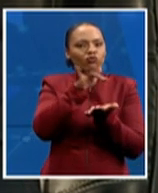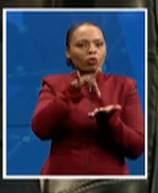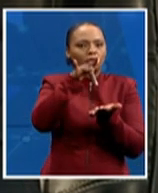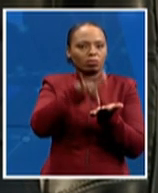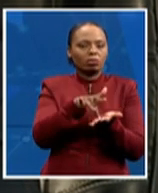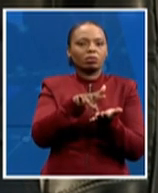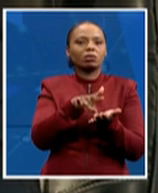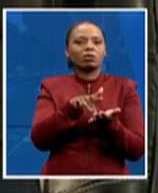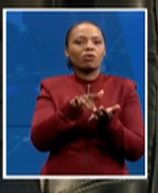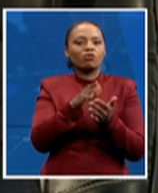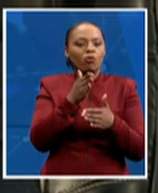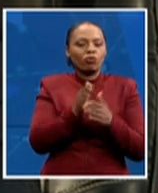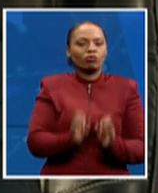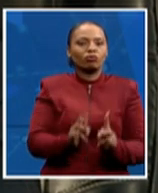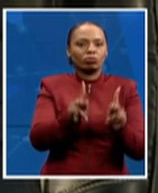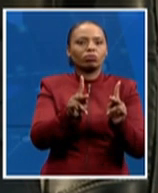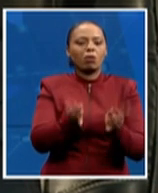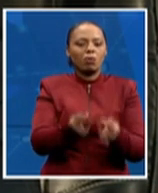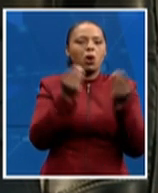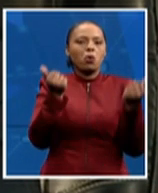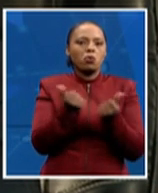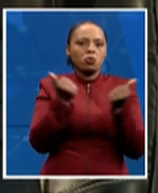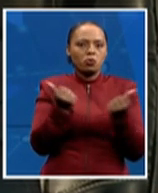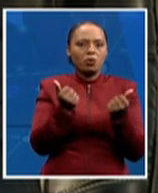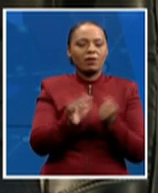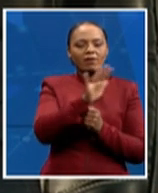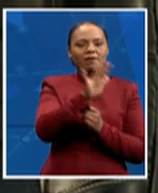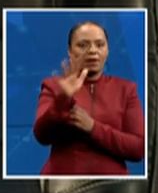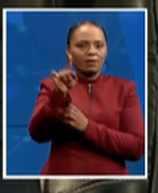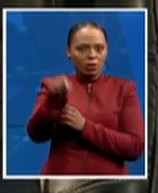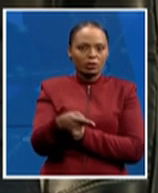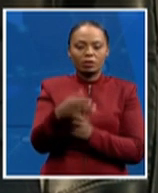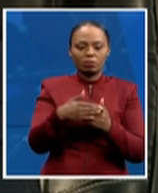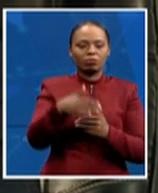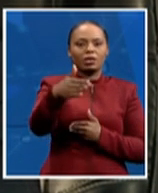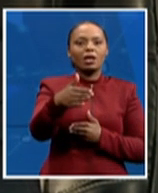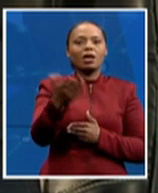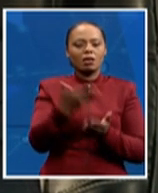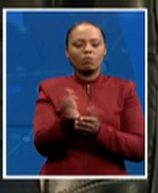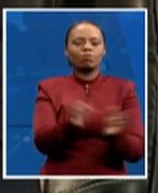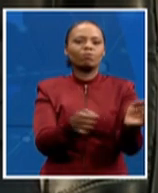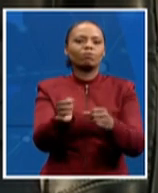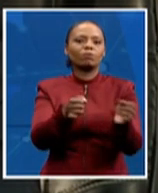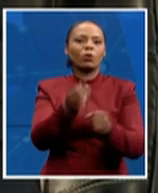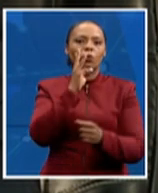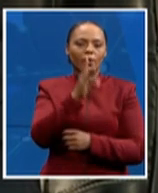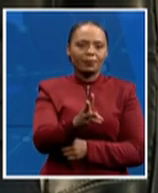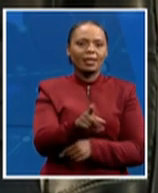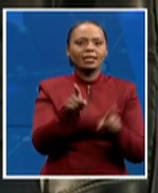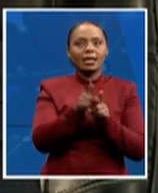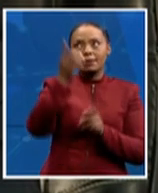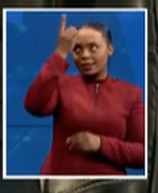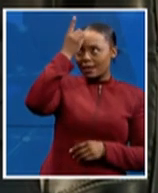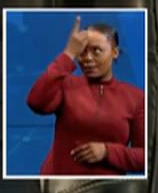55,000 in the medium term. We have spoken about the Durban port expansion, which will